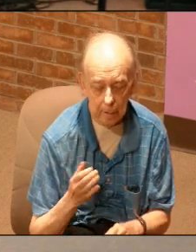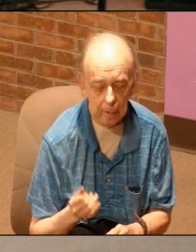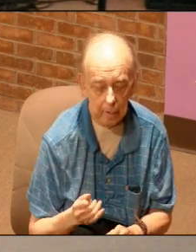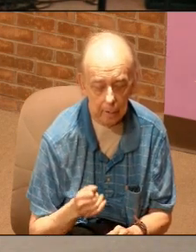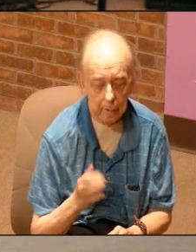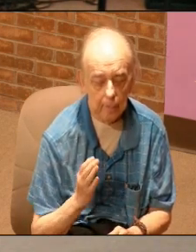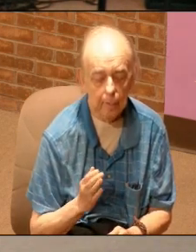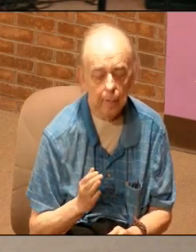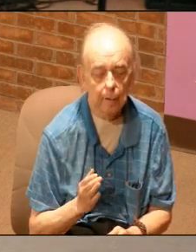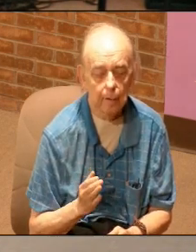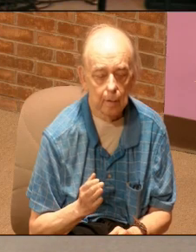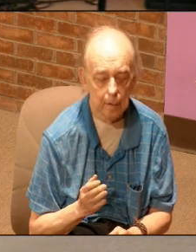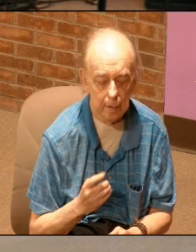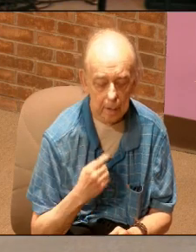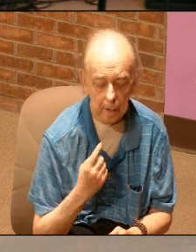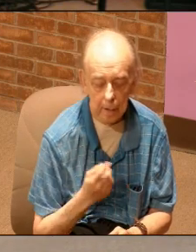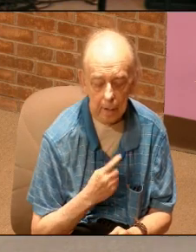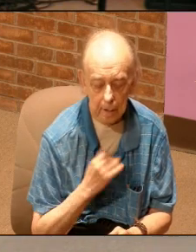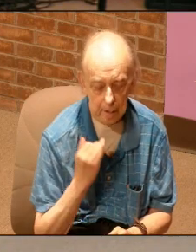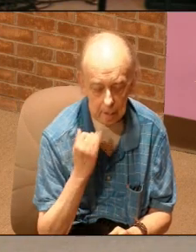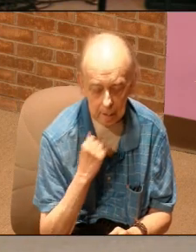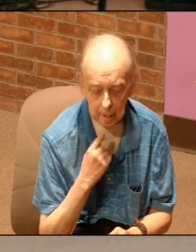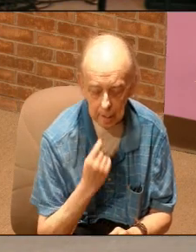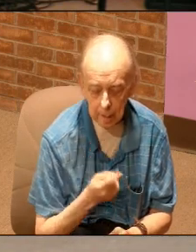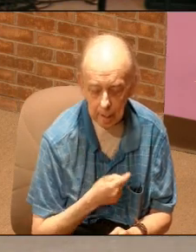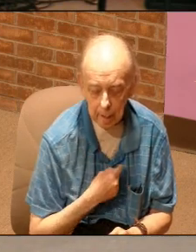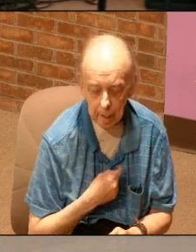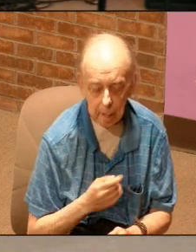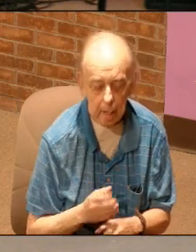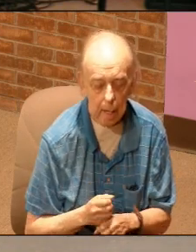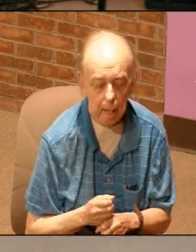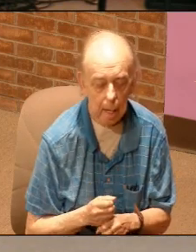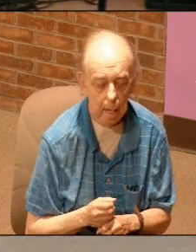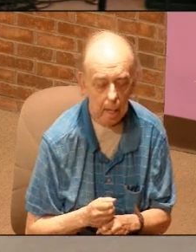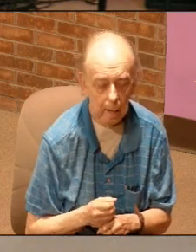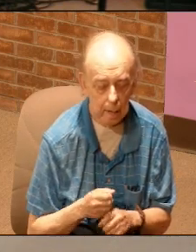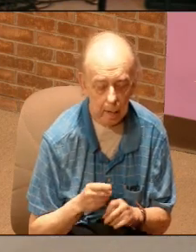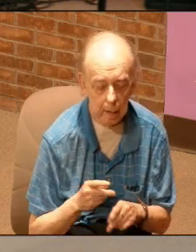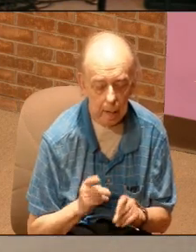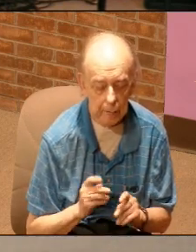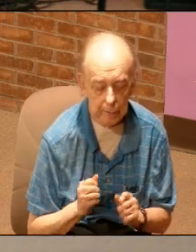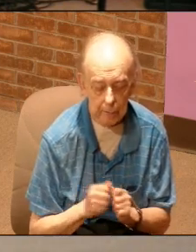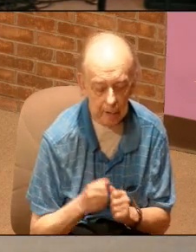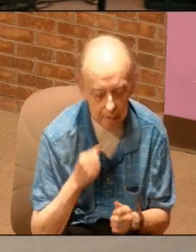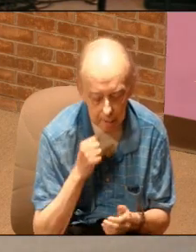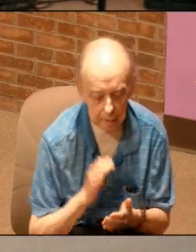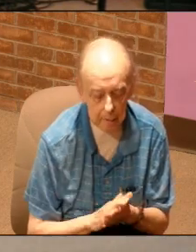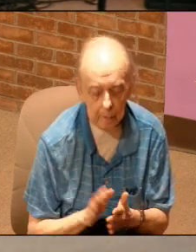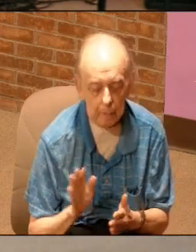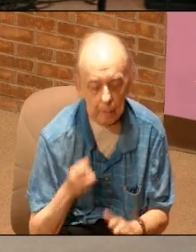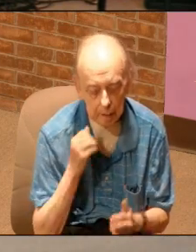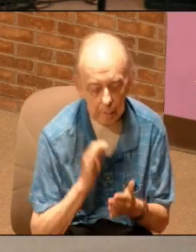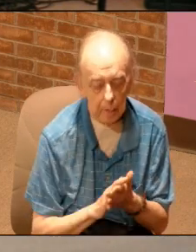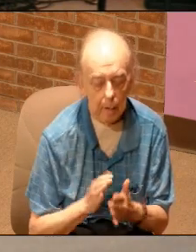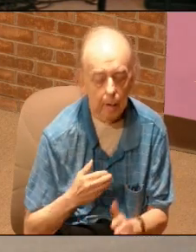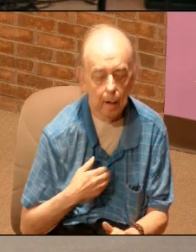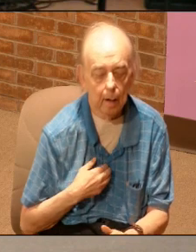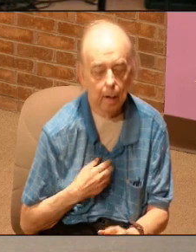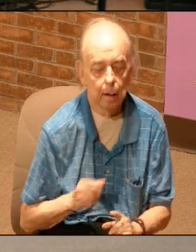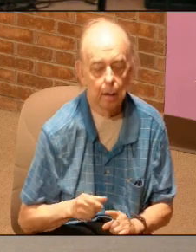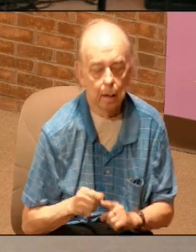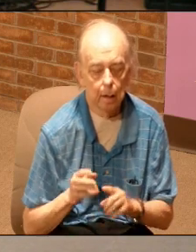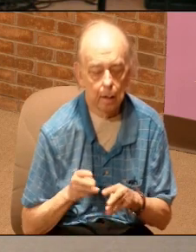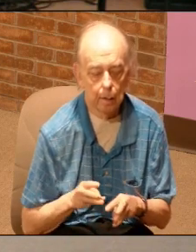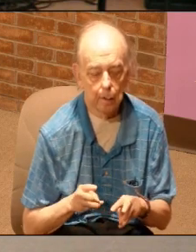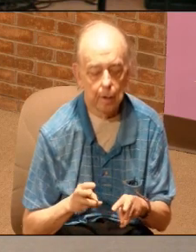Because God's telling us that I get upset with my wife because she has certain ways that